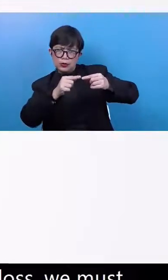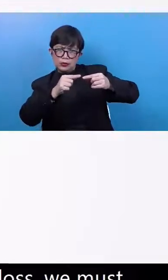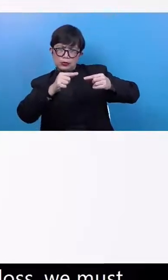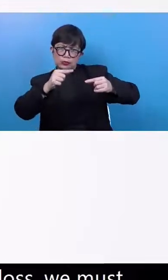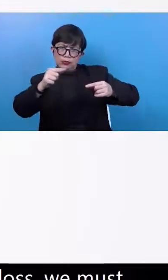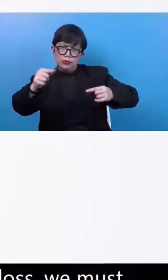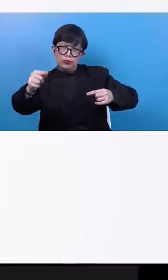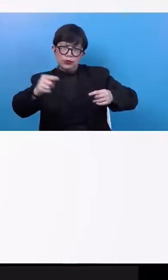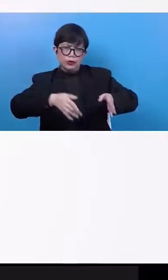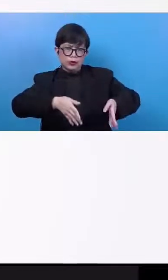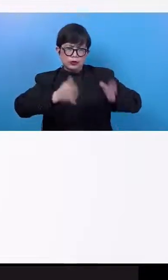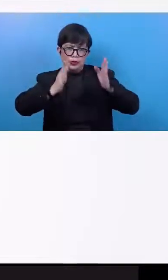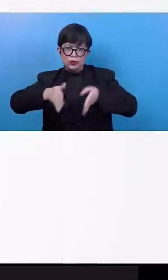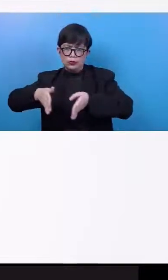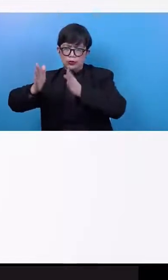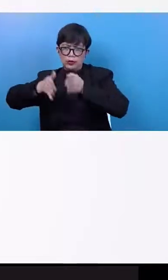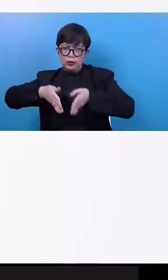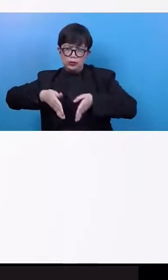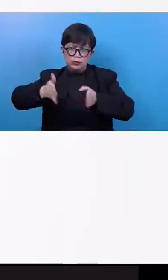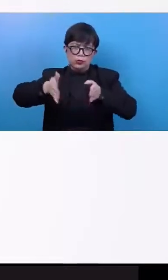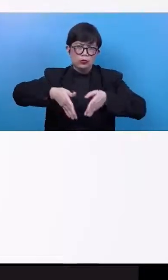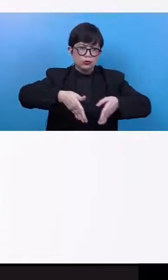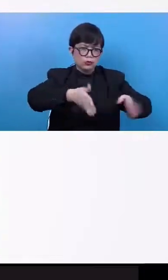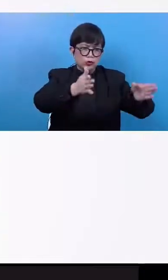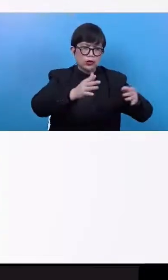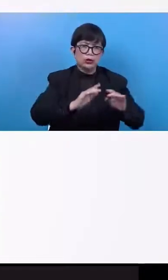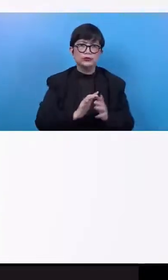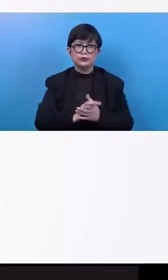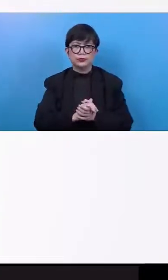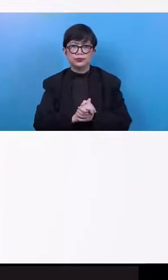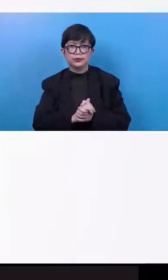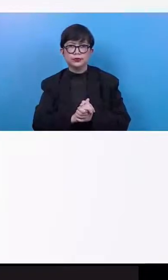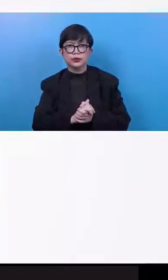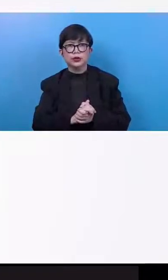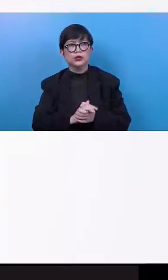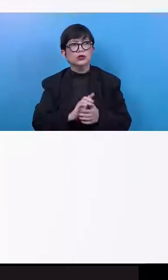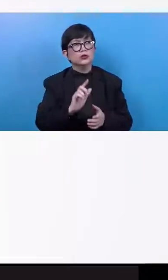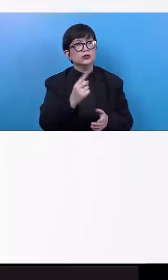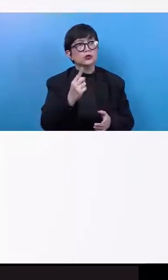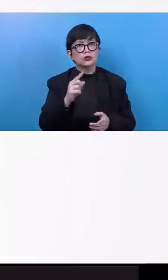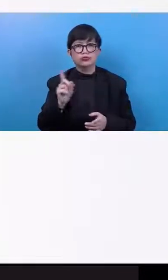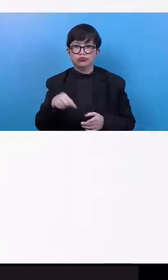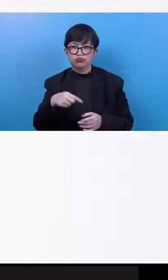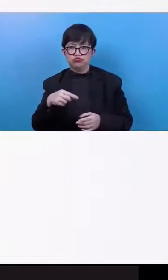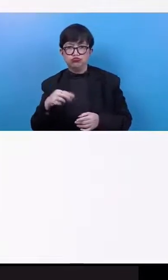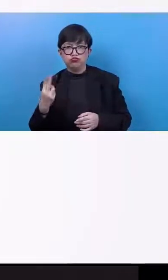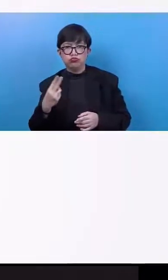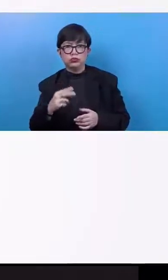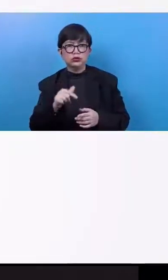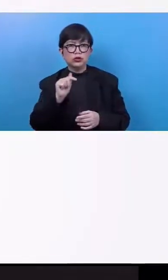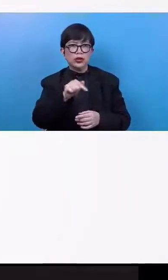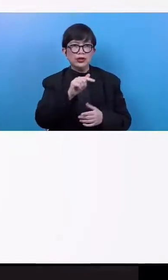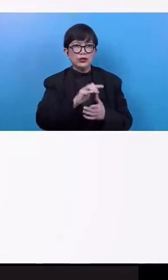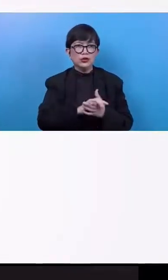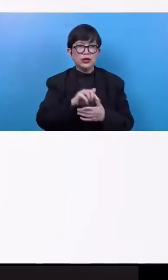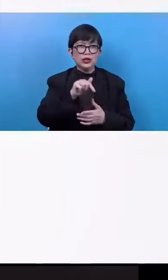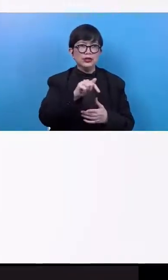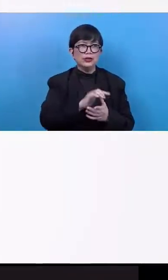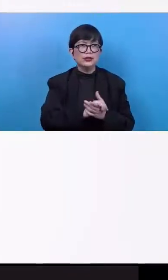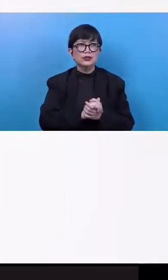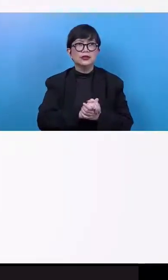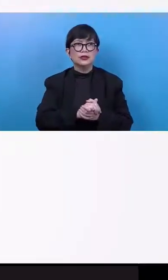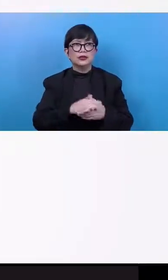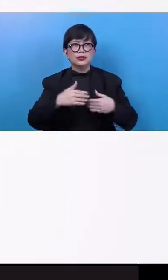of against some sort of one or two social indicators, we should look at broader outcomes of life, which is very